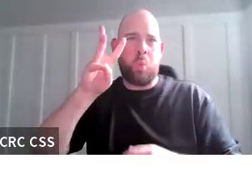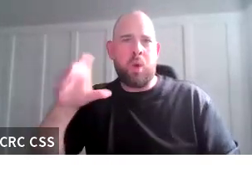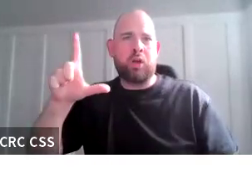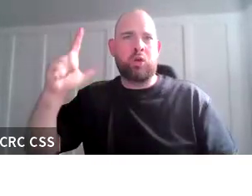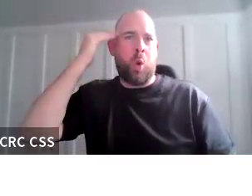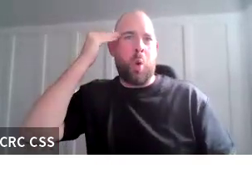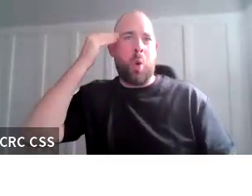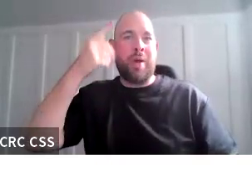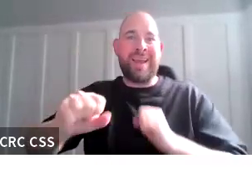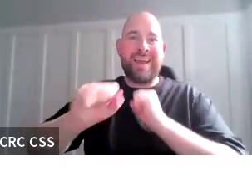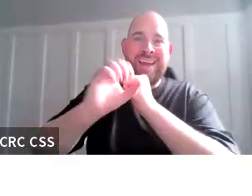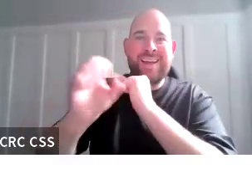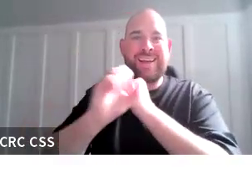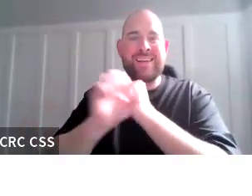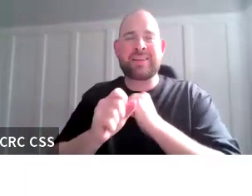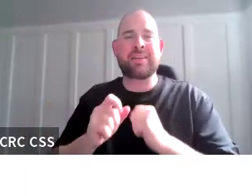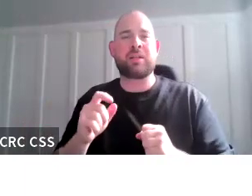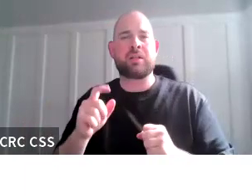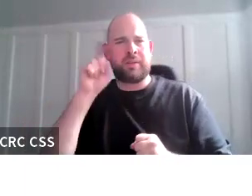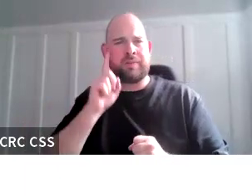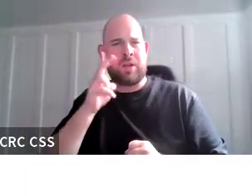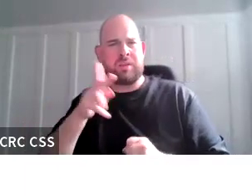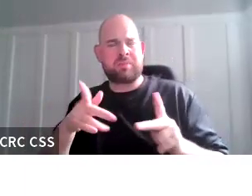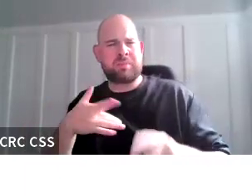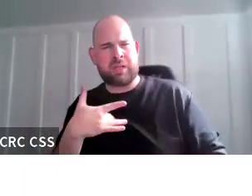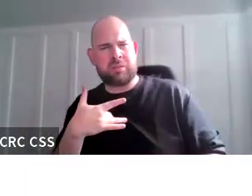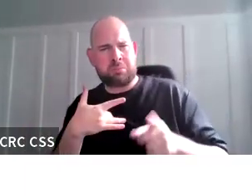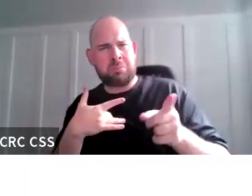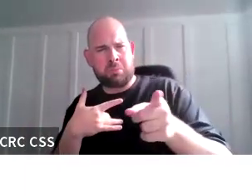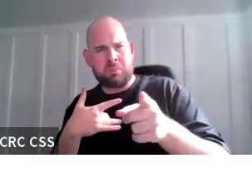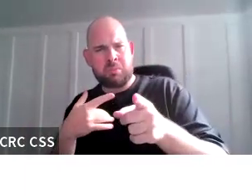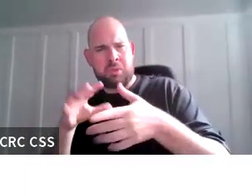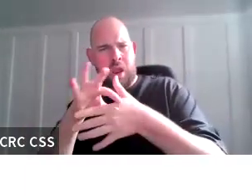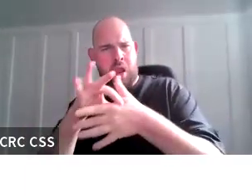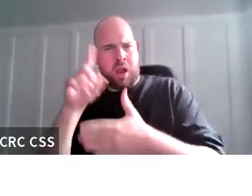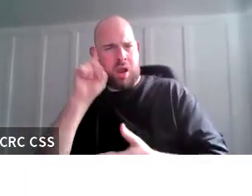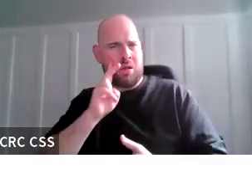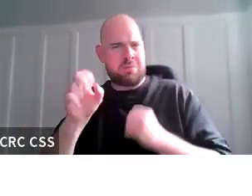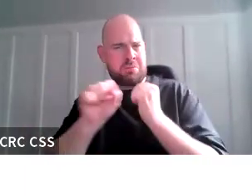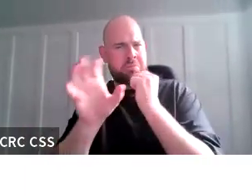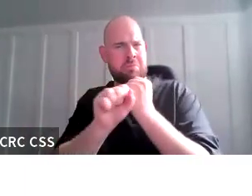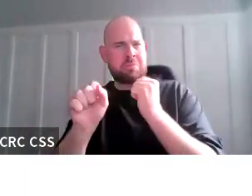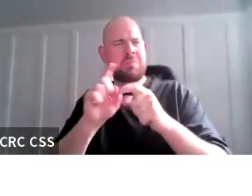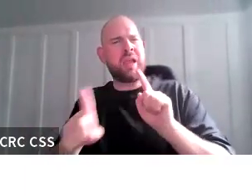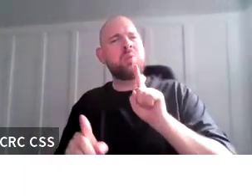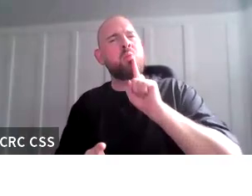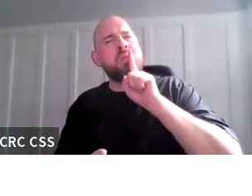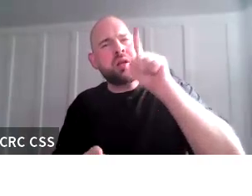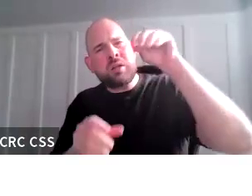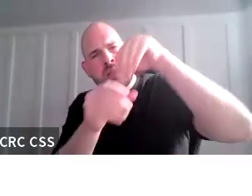are using deaf influencers on social media to advertise these events or these